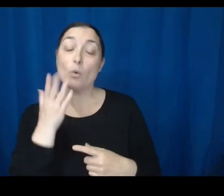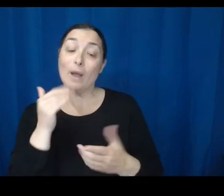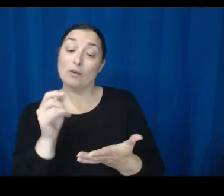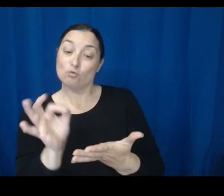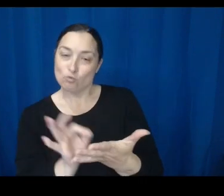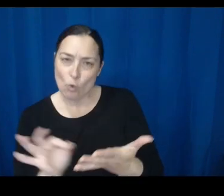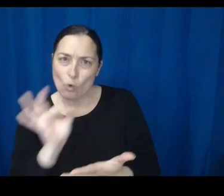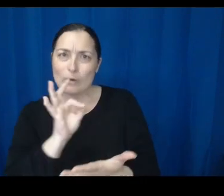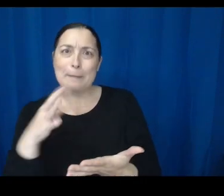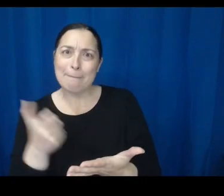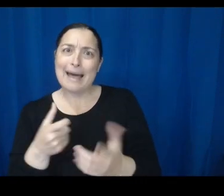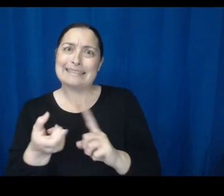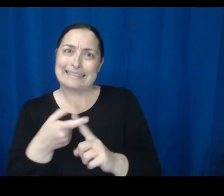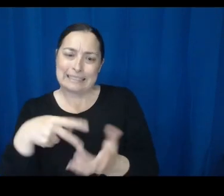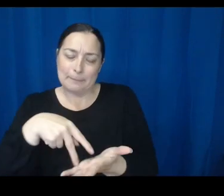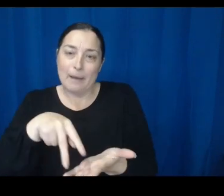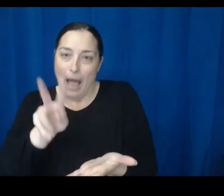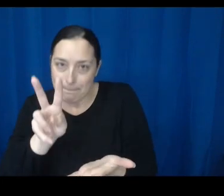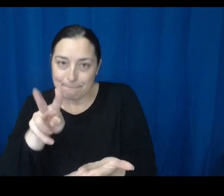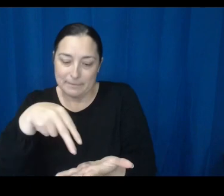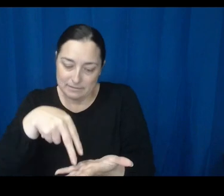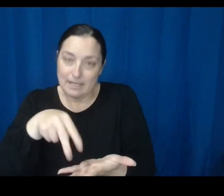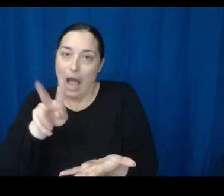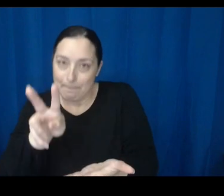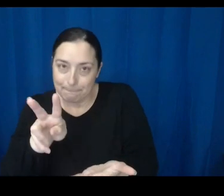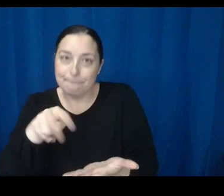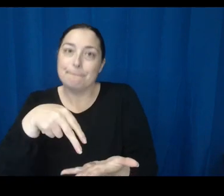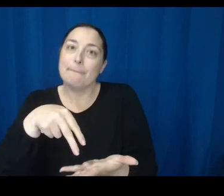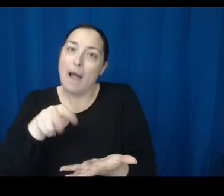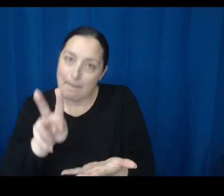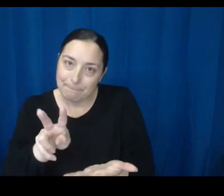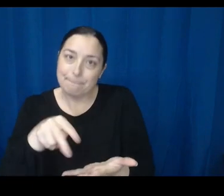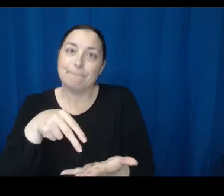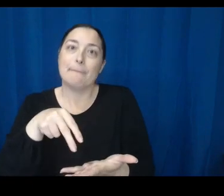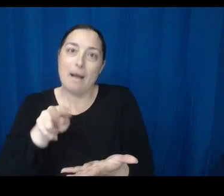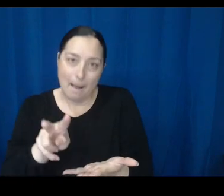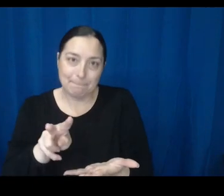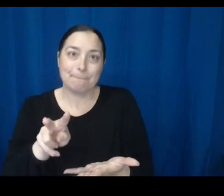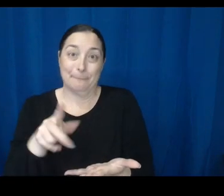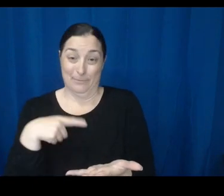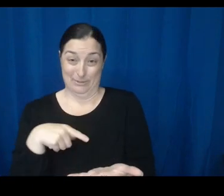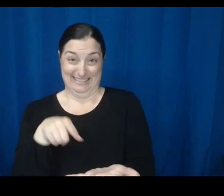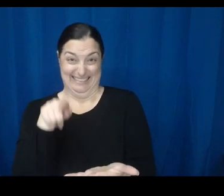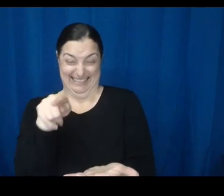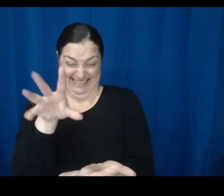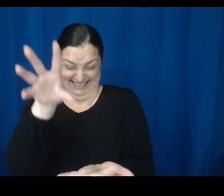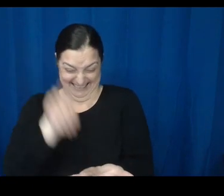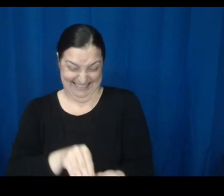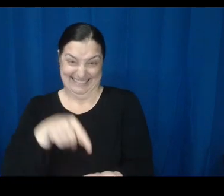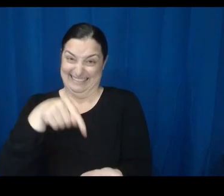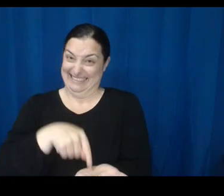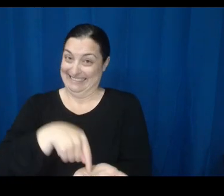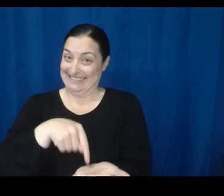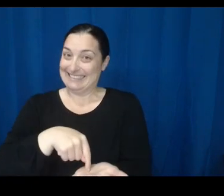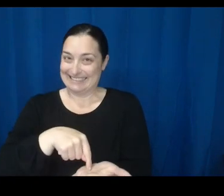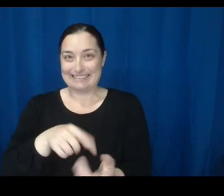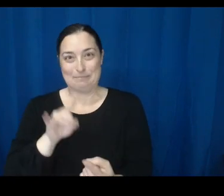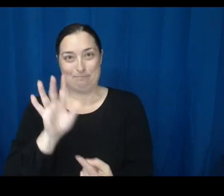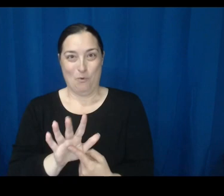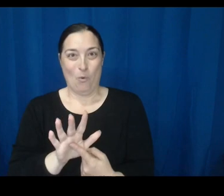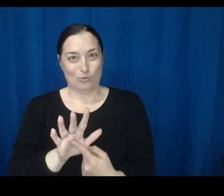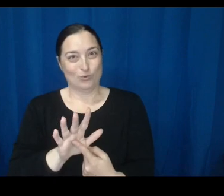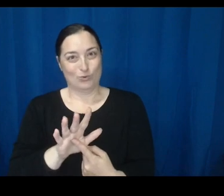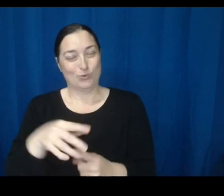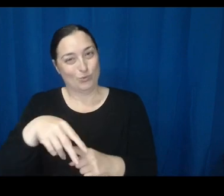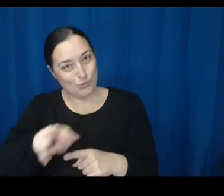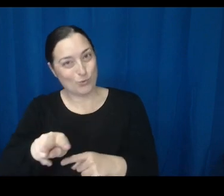of the comparison between what you're drawing from and what the drawing is starting to communicate. Mm. Okay. Yeah, so let's start